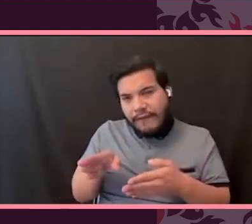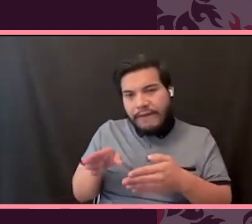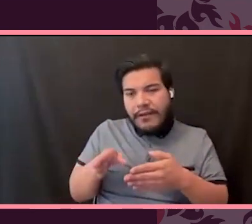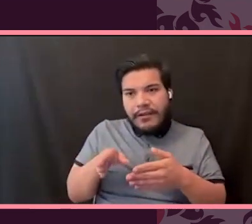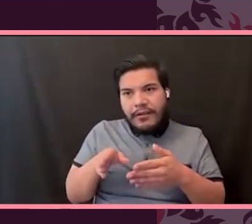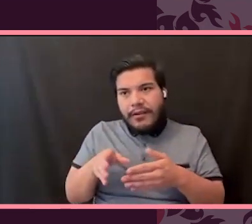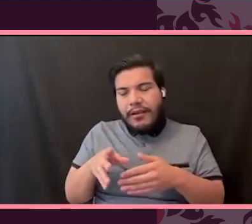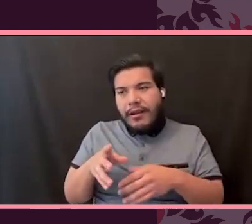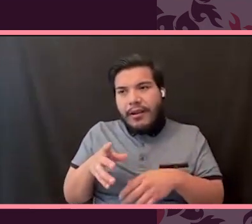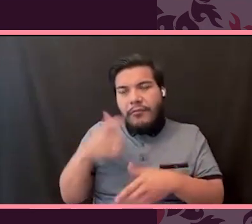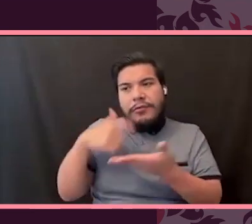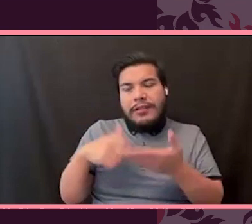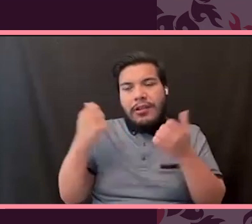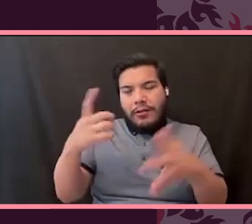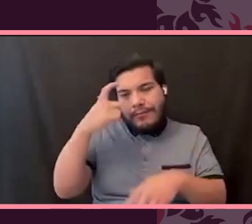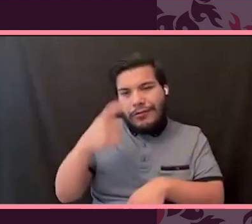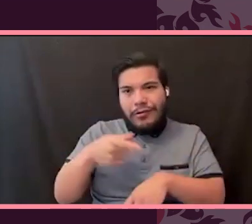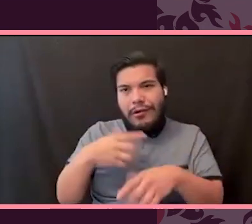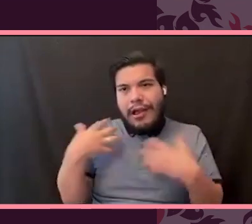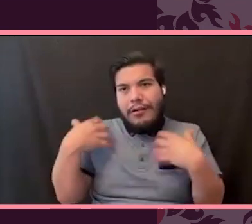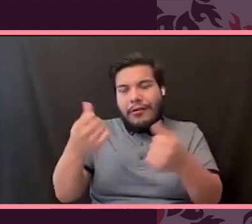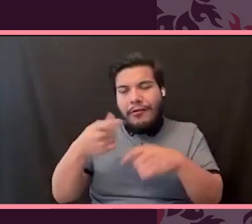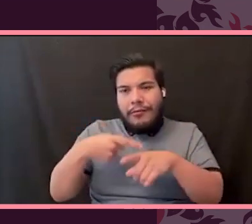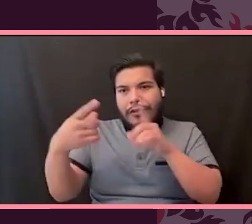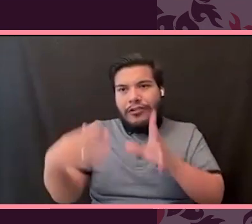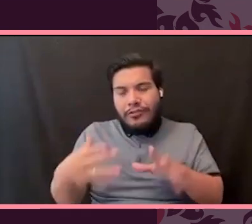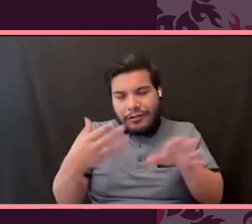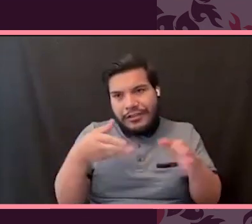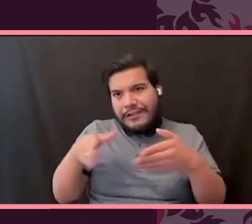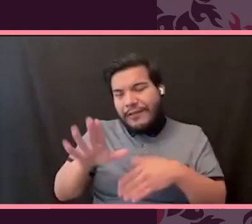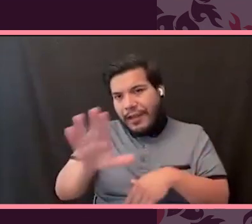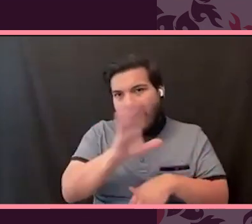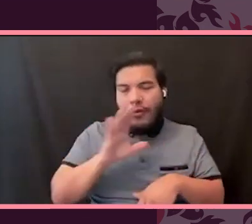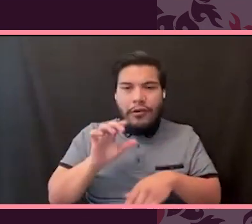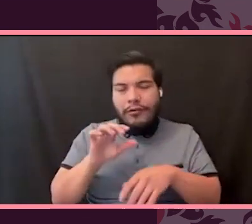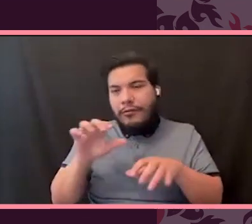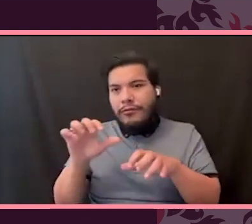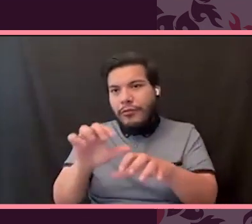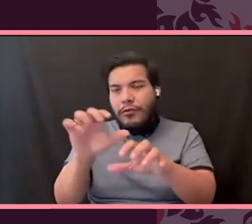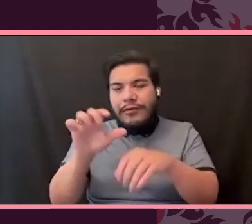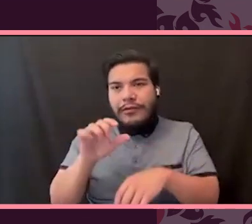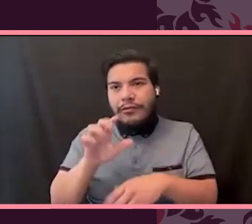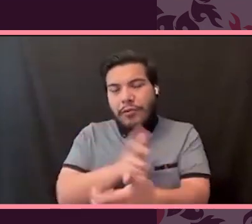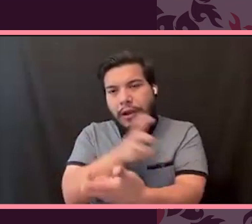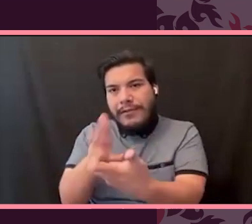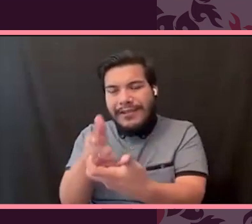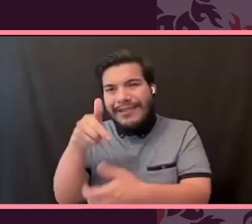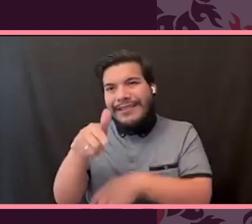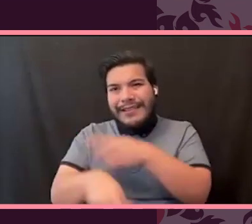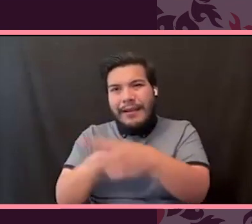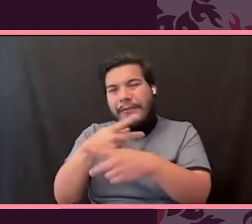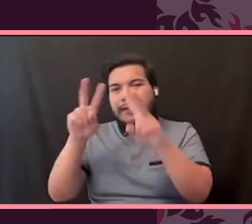mental health professionals, for example, shift their practices to accommodate those type of